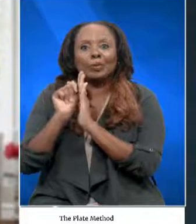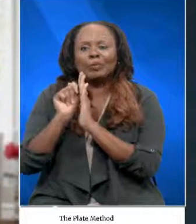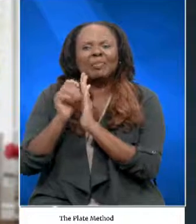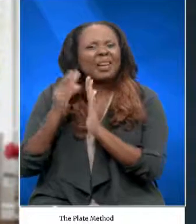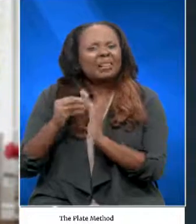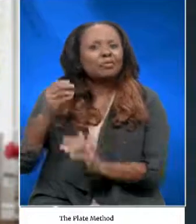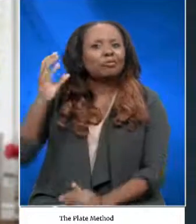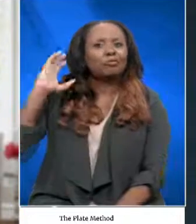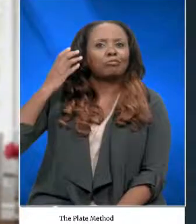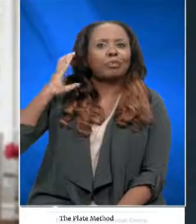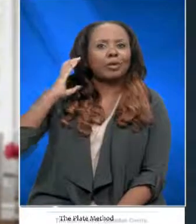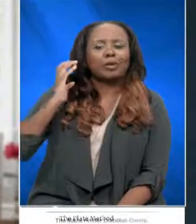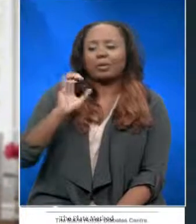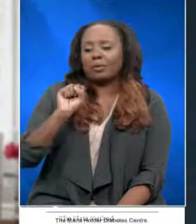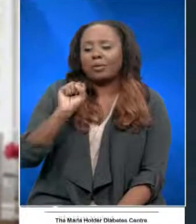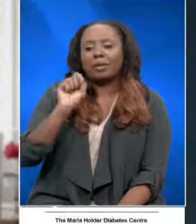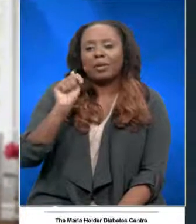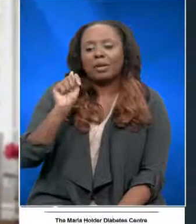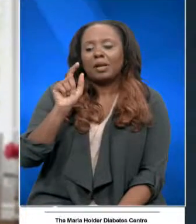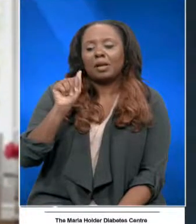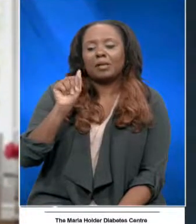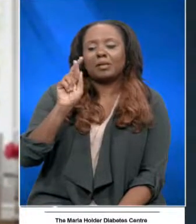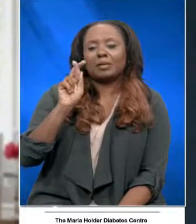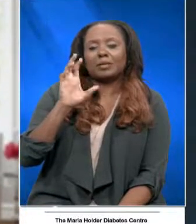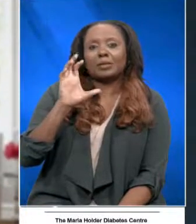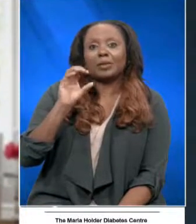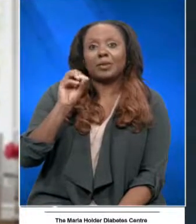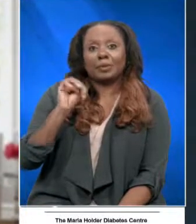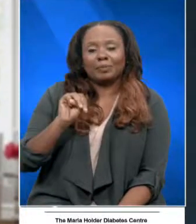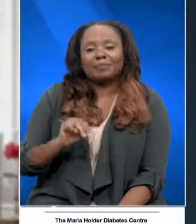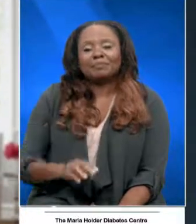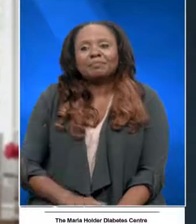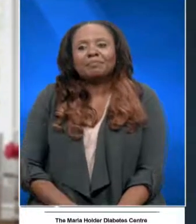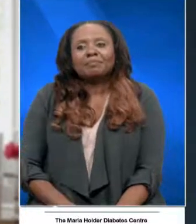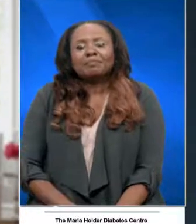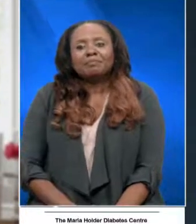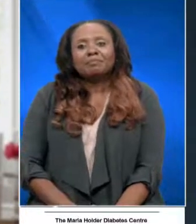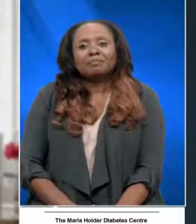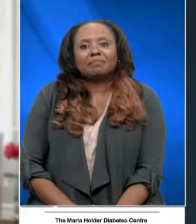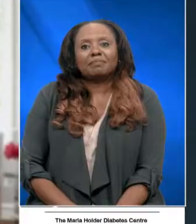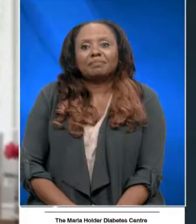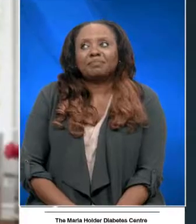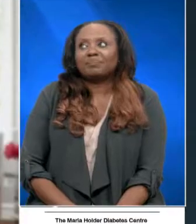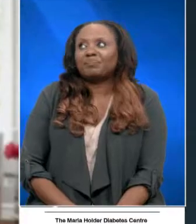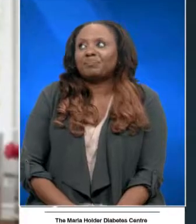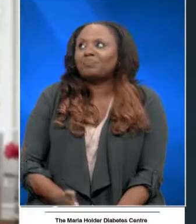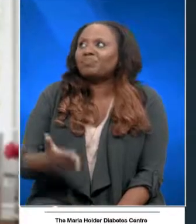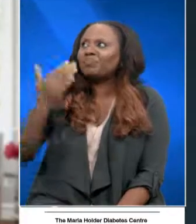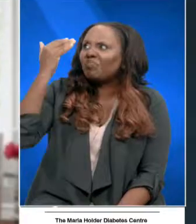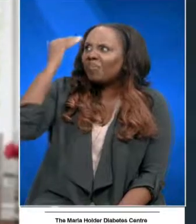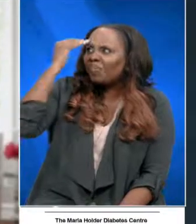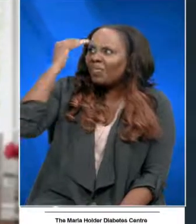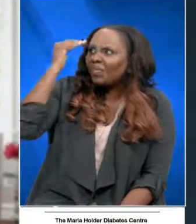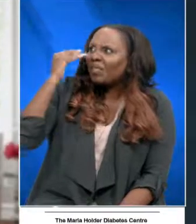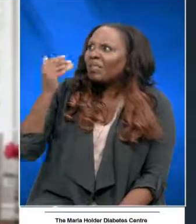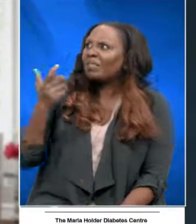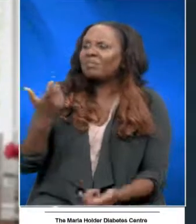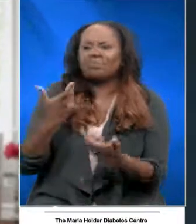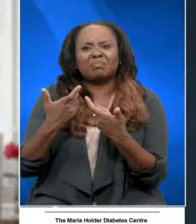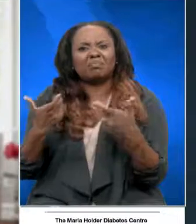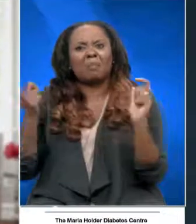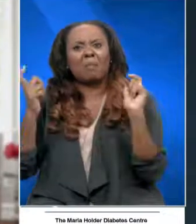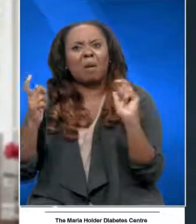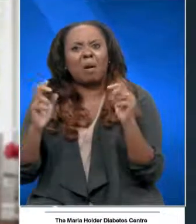listeners on Voice of Barbados. The epidemic of CNDCs has been a concern at the